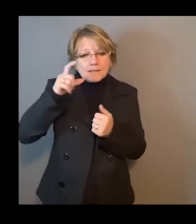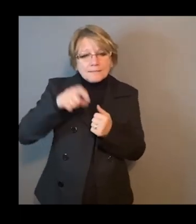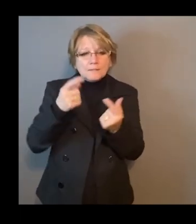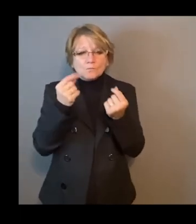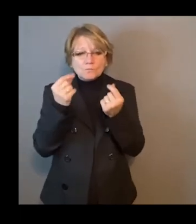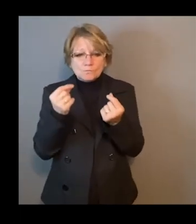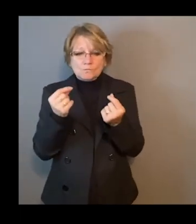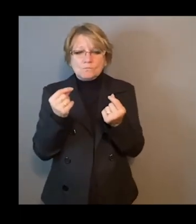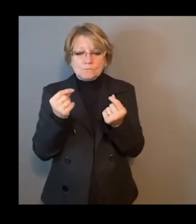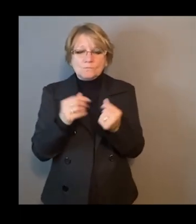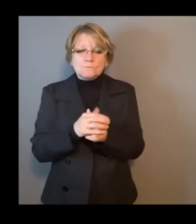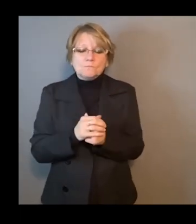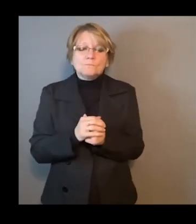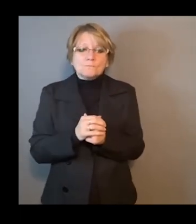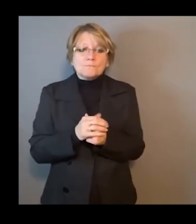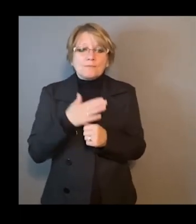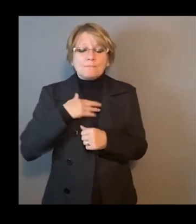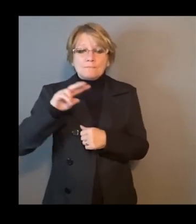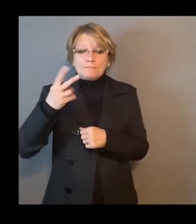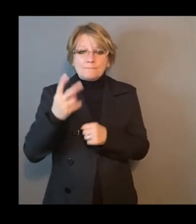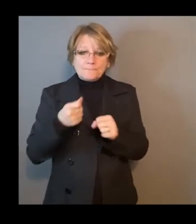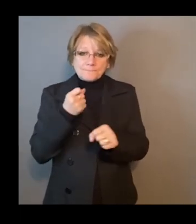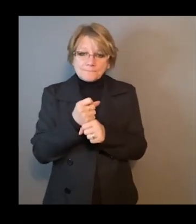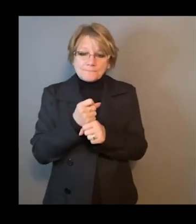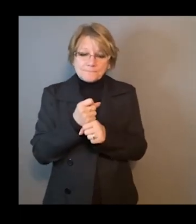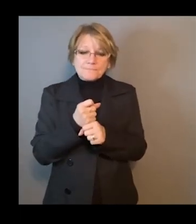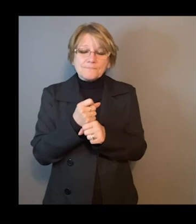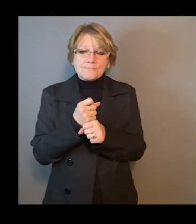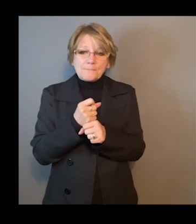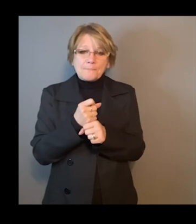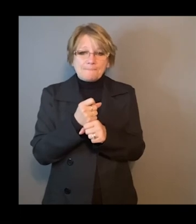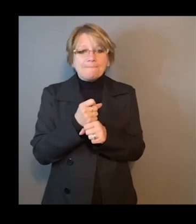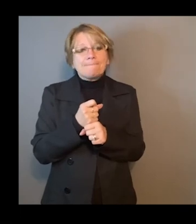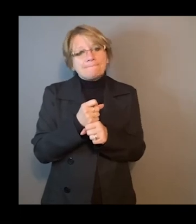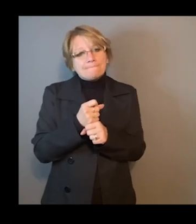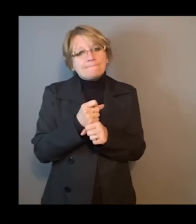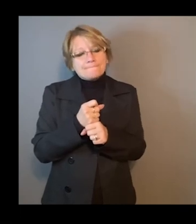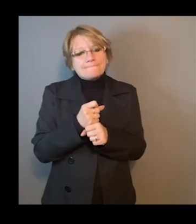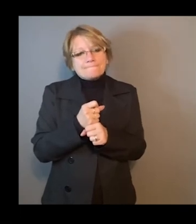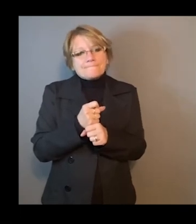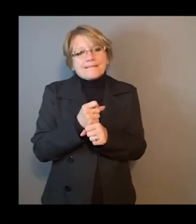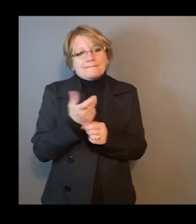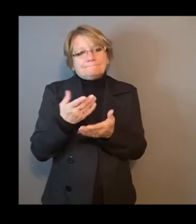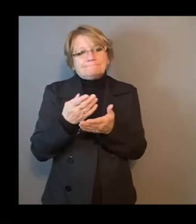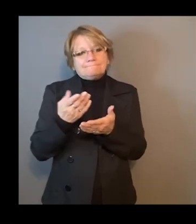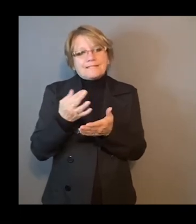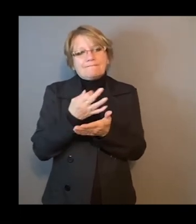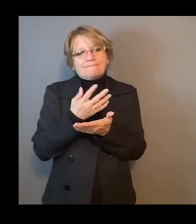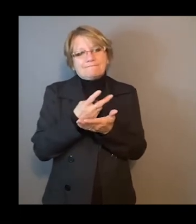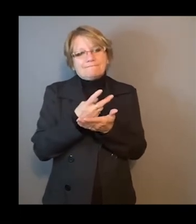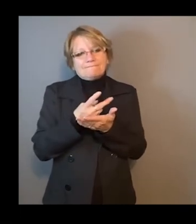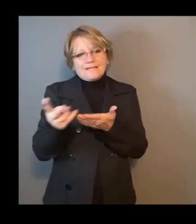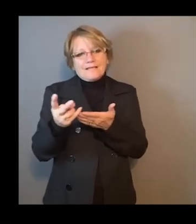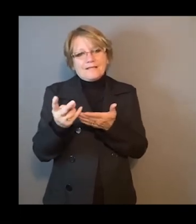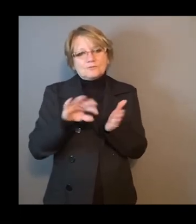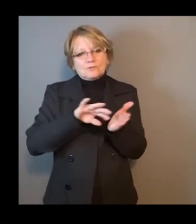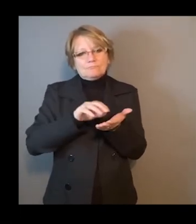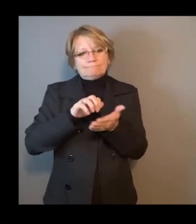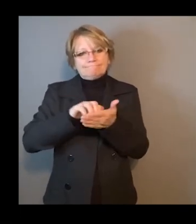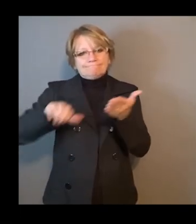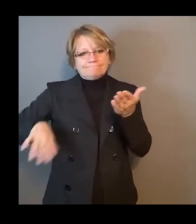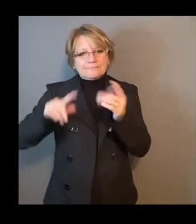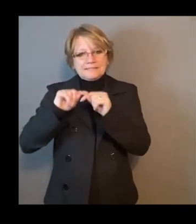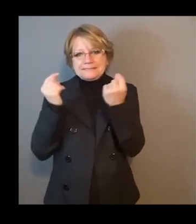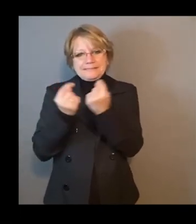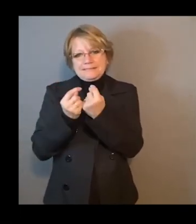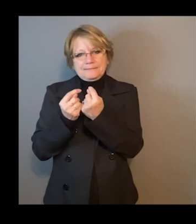I needed to get through. My second year, well, I ended up failing off the team or whatever. I came back. I didn't apply